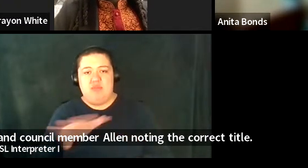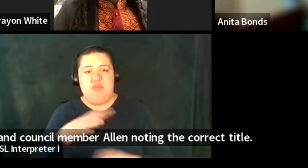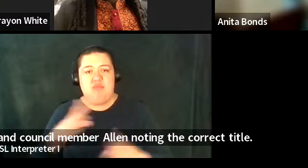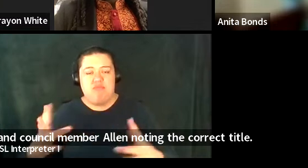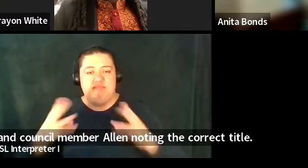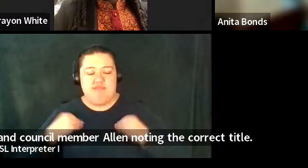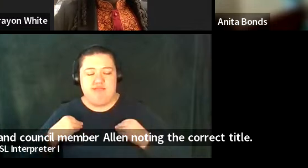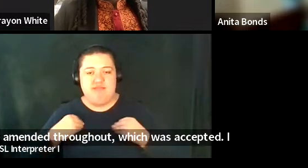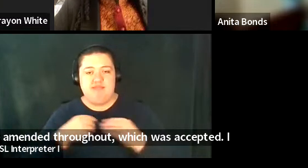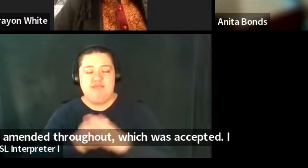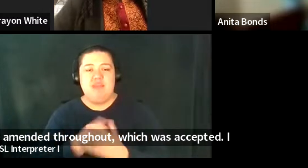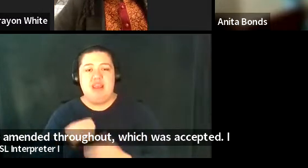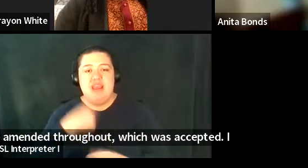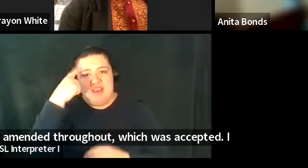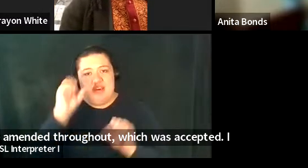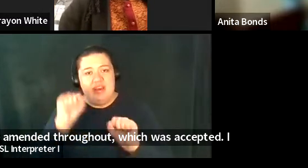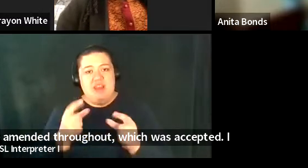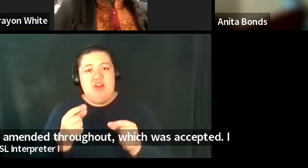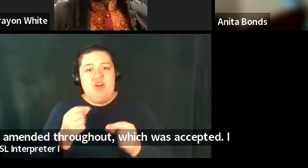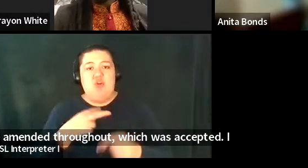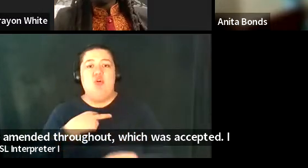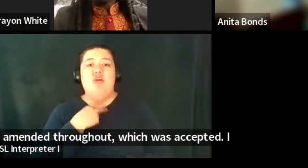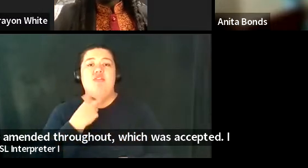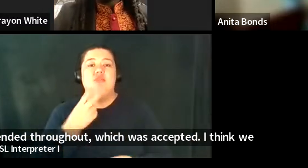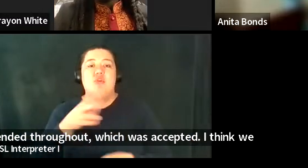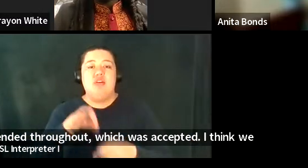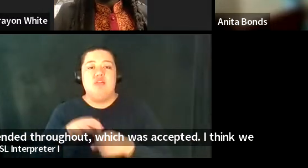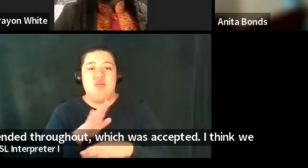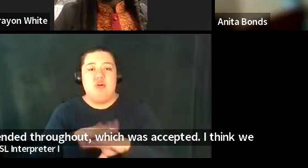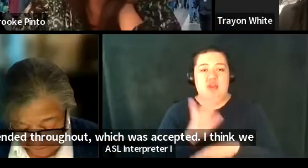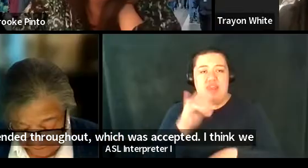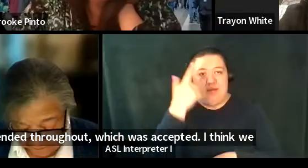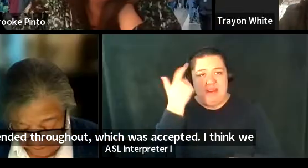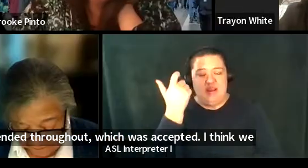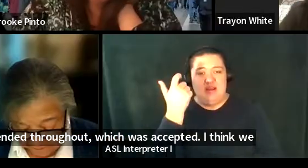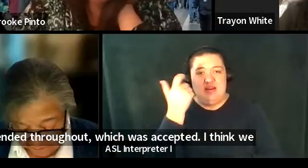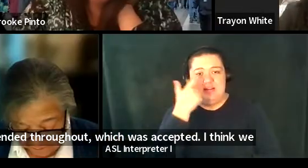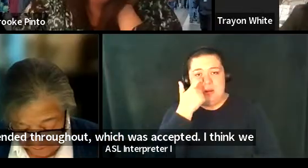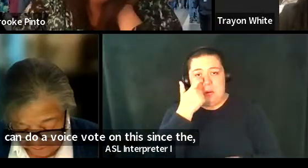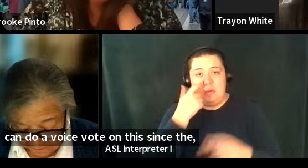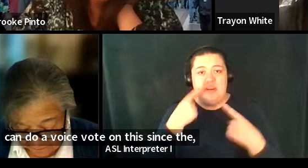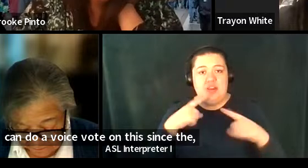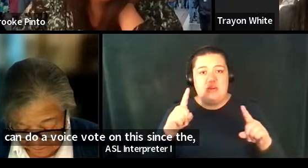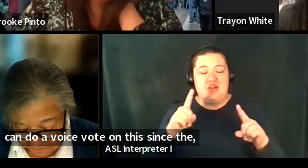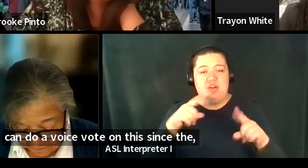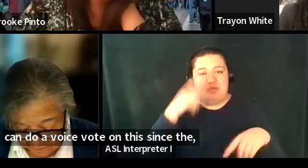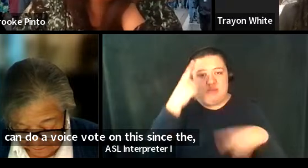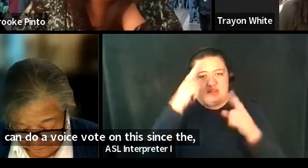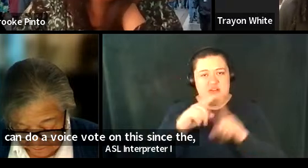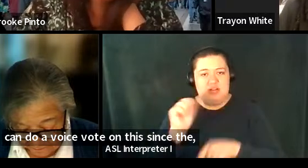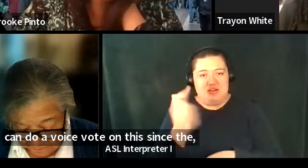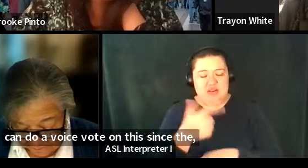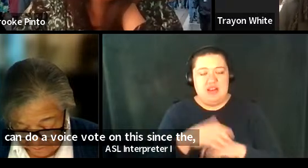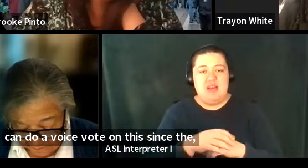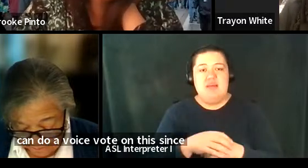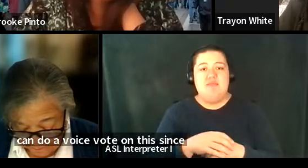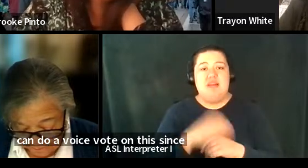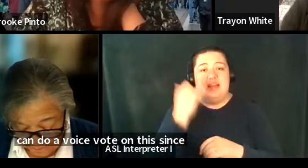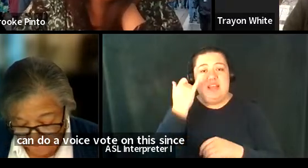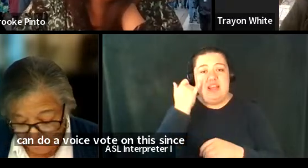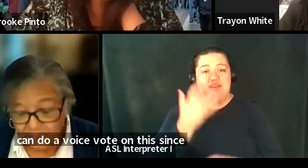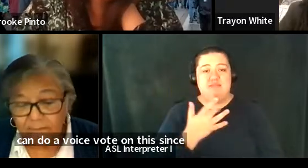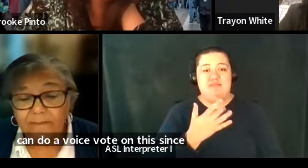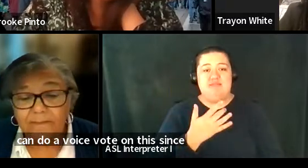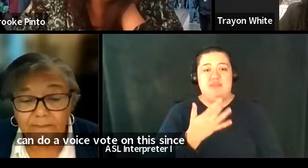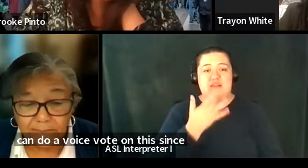accepted. I think we can do a voice vote on this since the declaration was unanimous. All those in